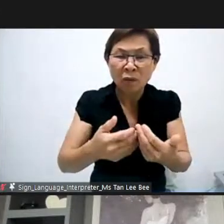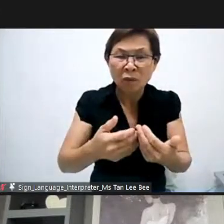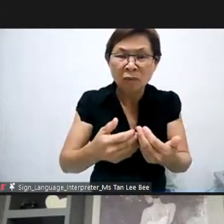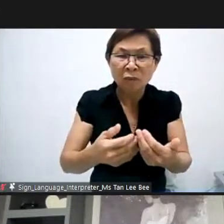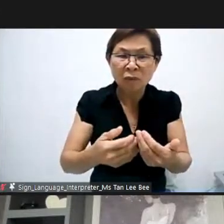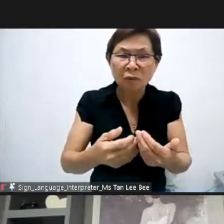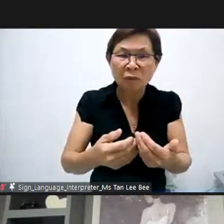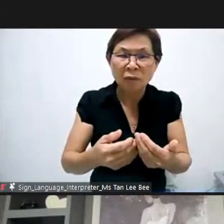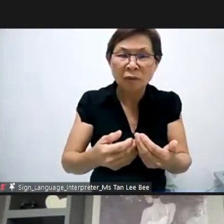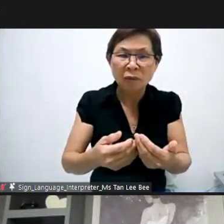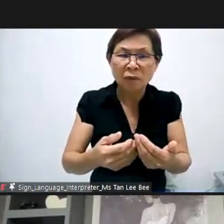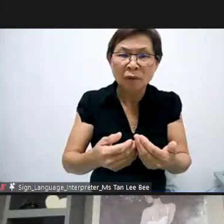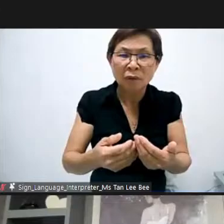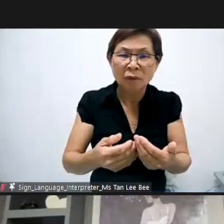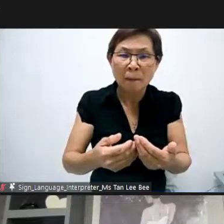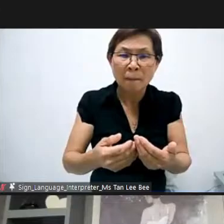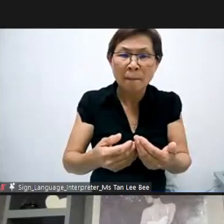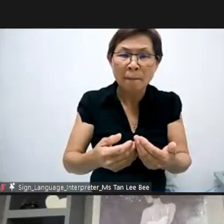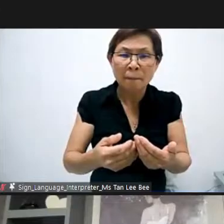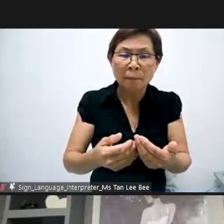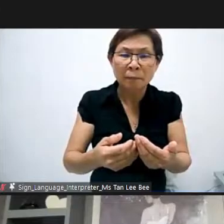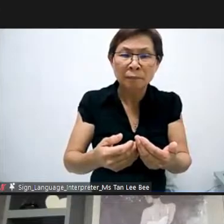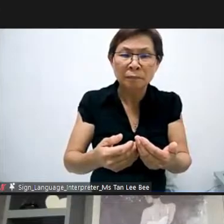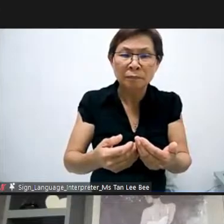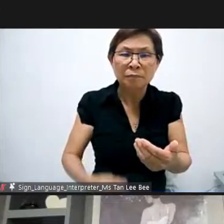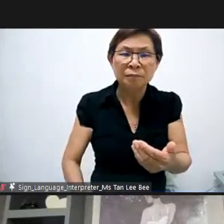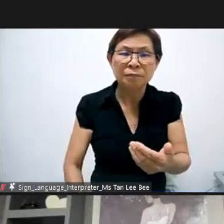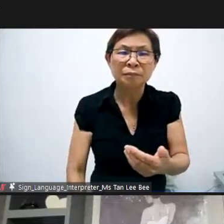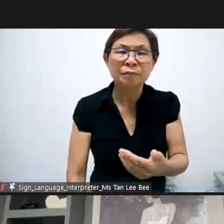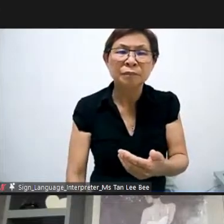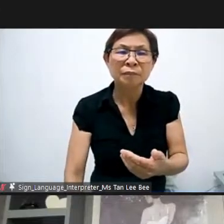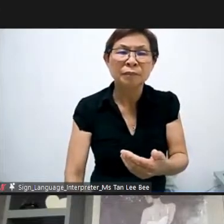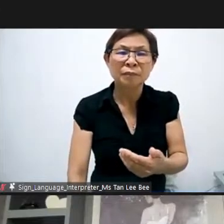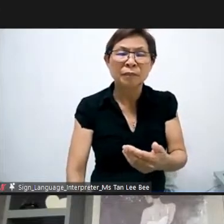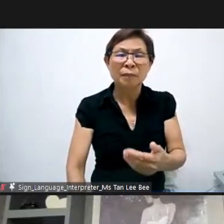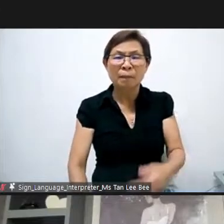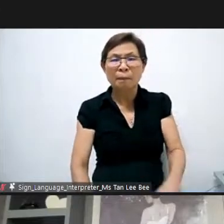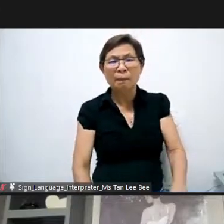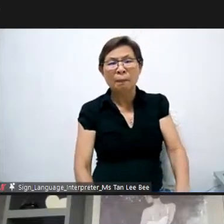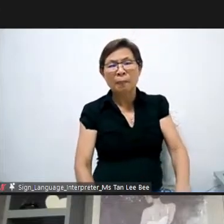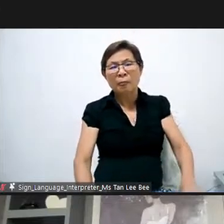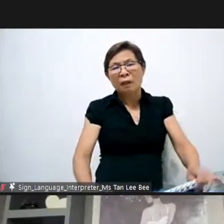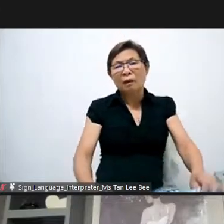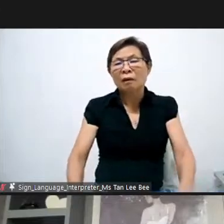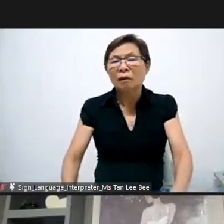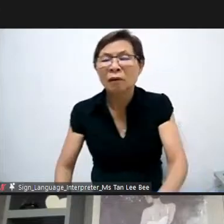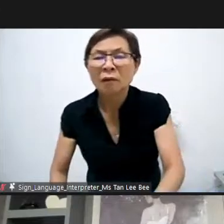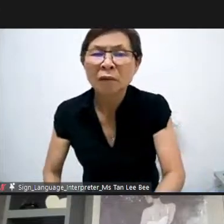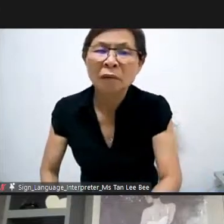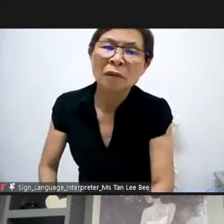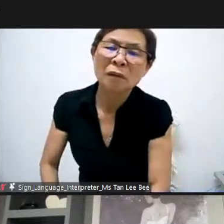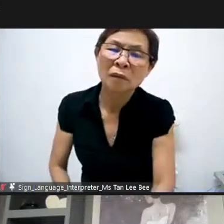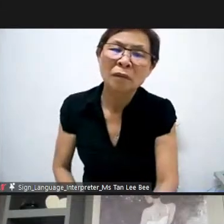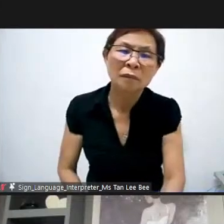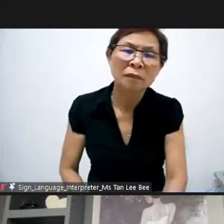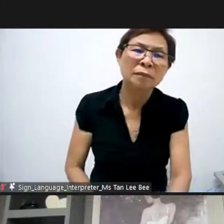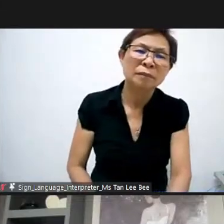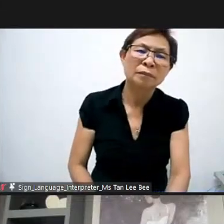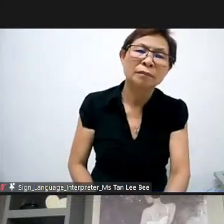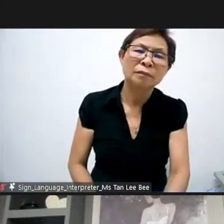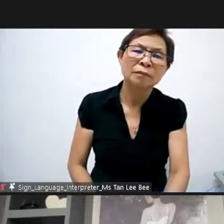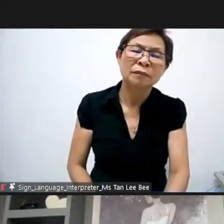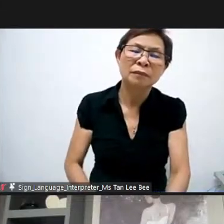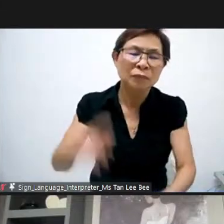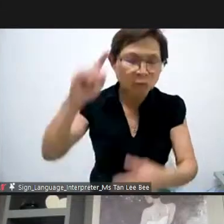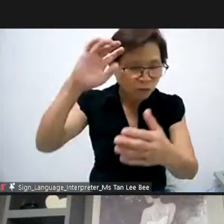students. If I am the only one, I can run. And then the another is a